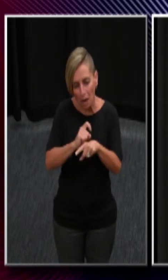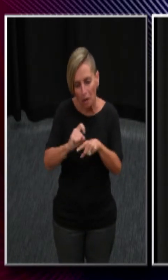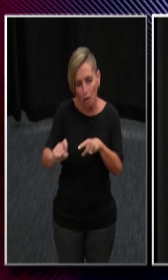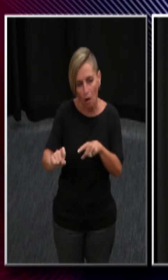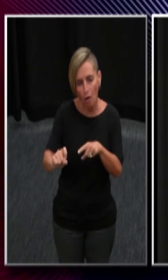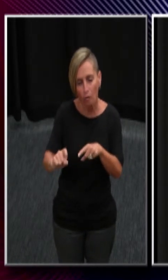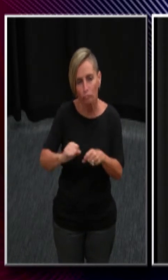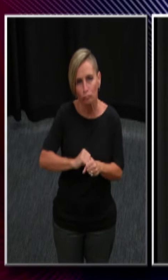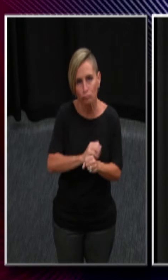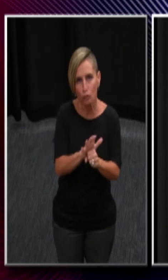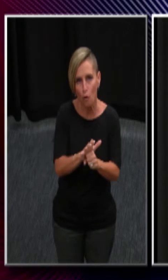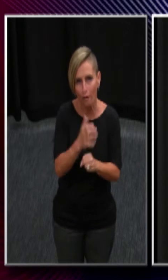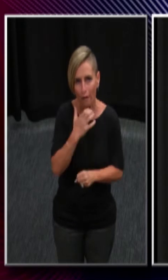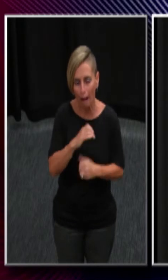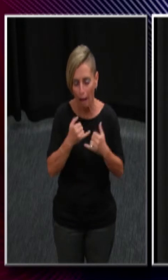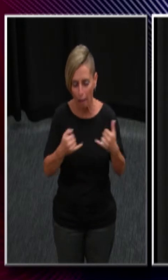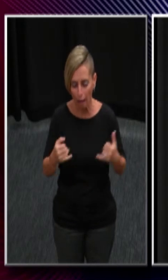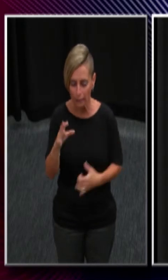COVID hotline at